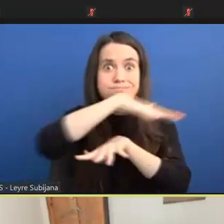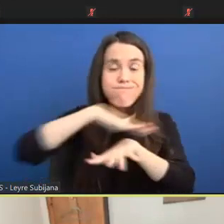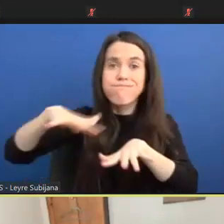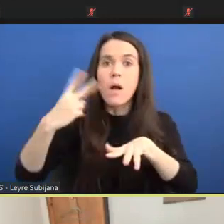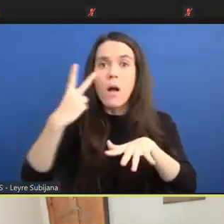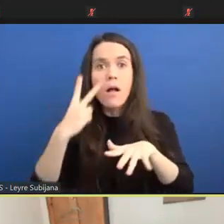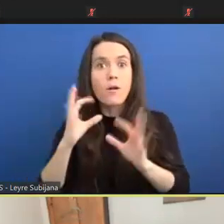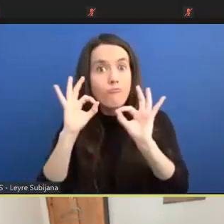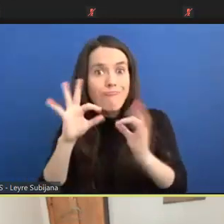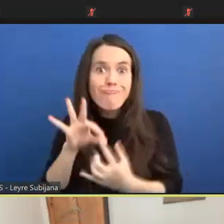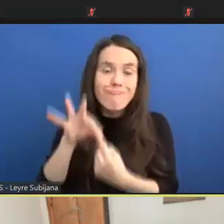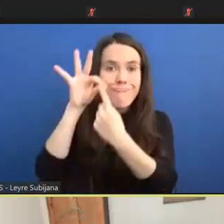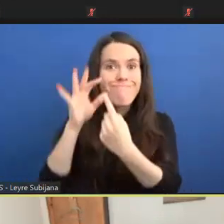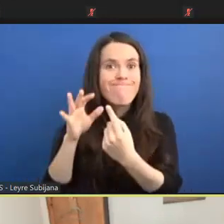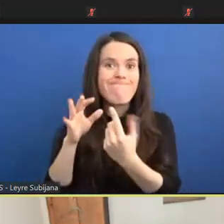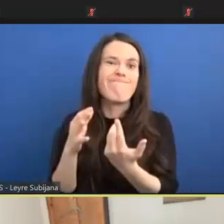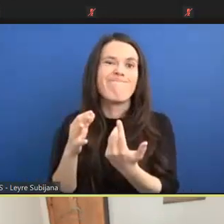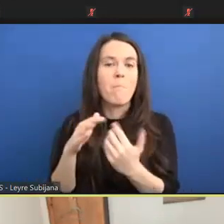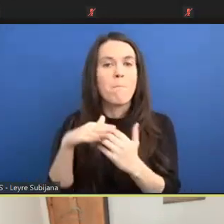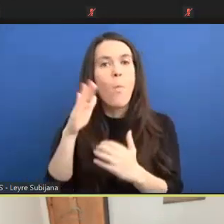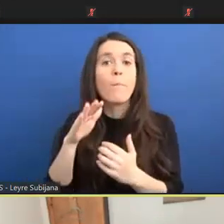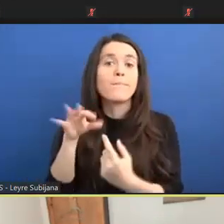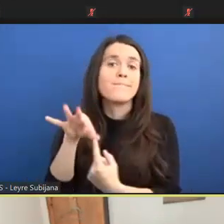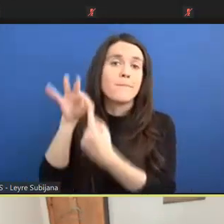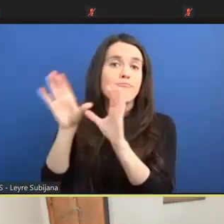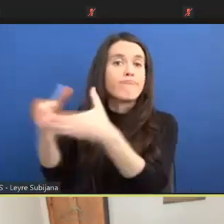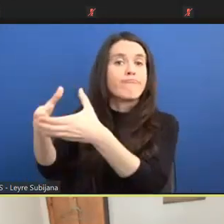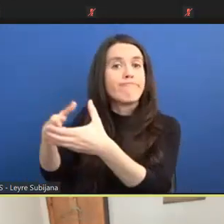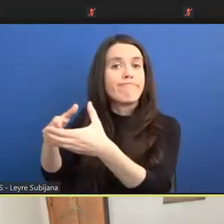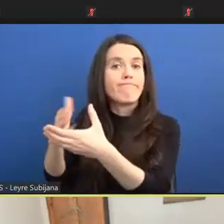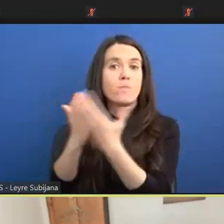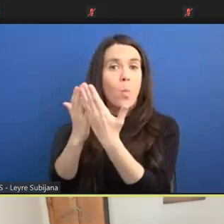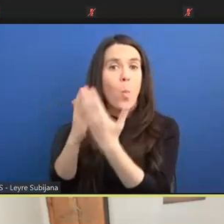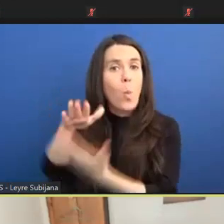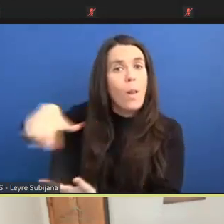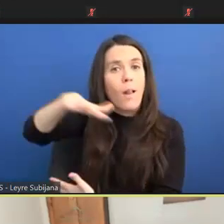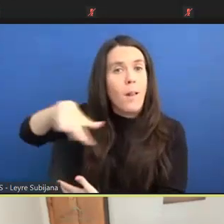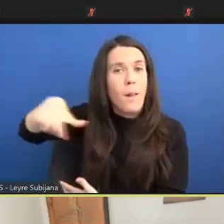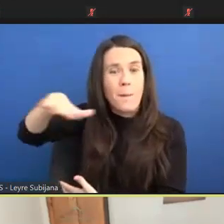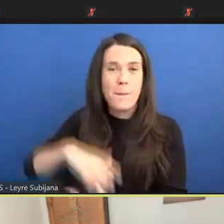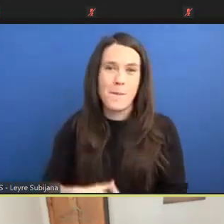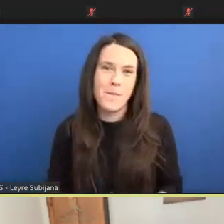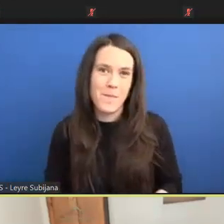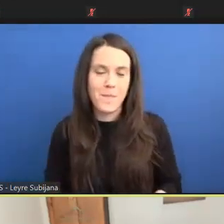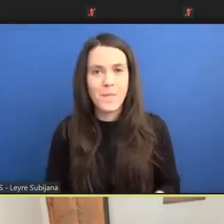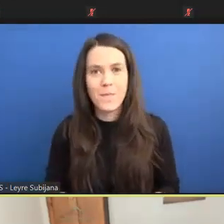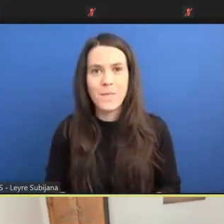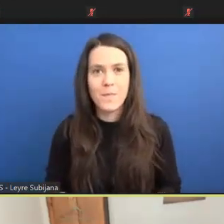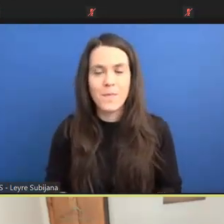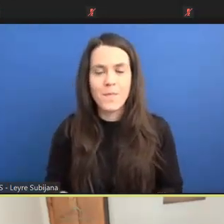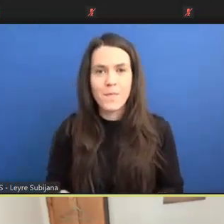a special education context. And then, you know, the extent to which they're able to get